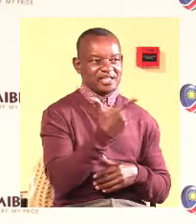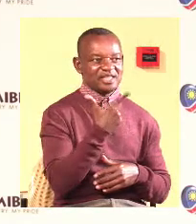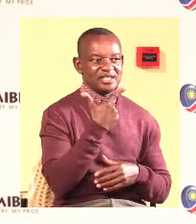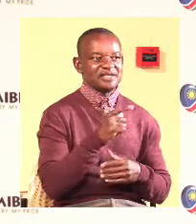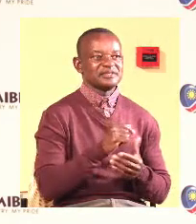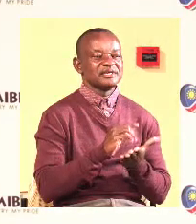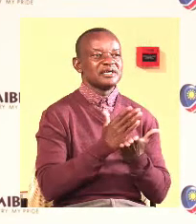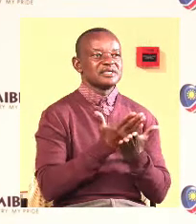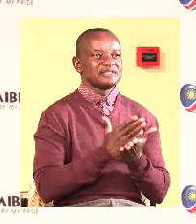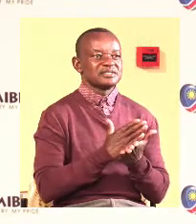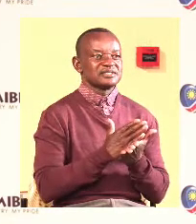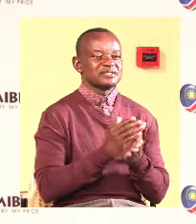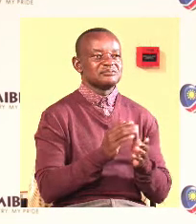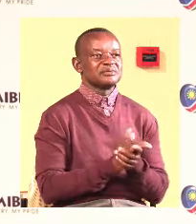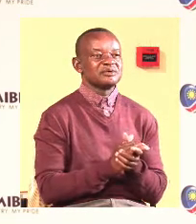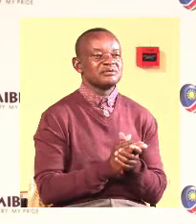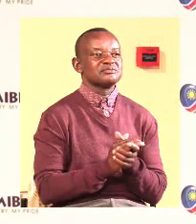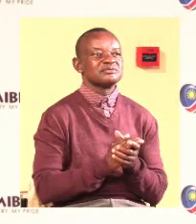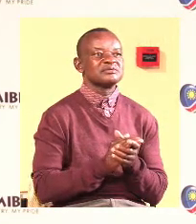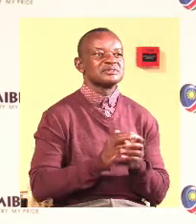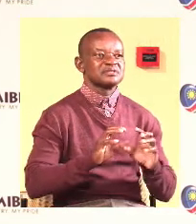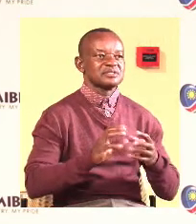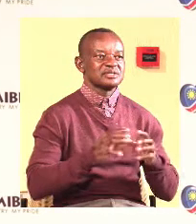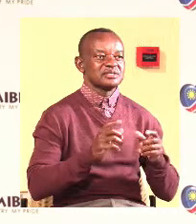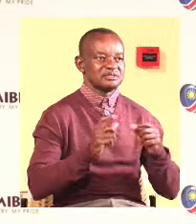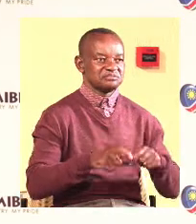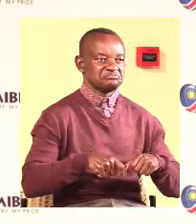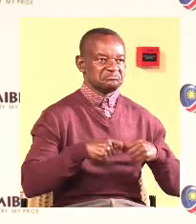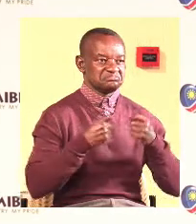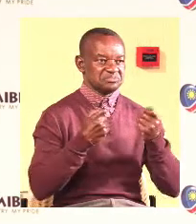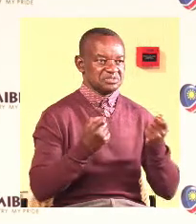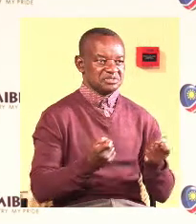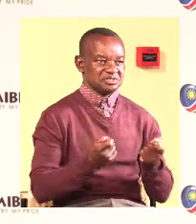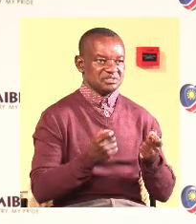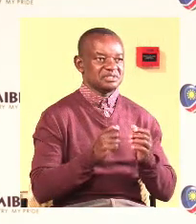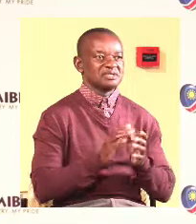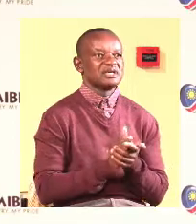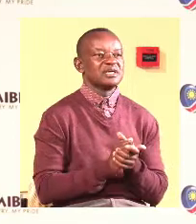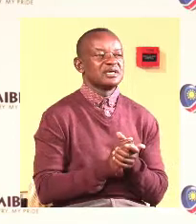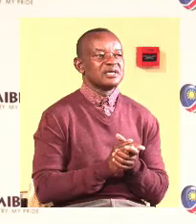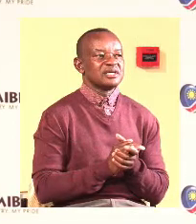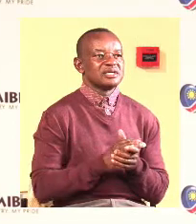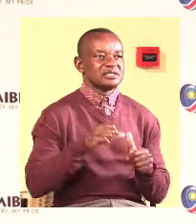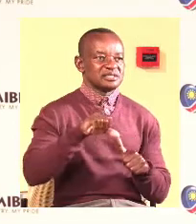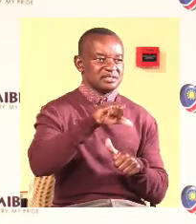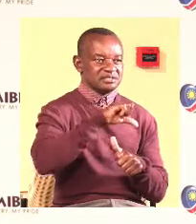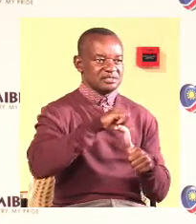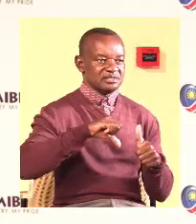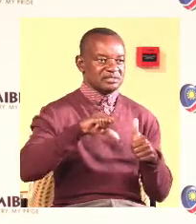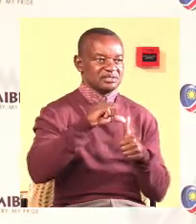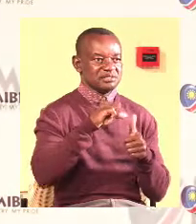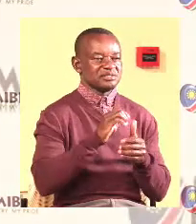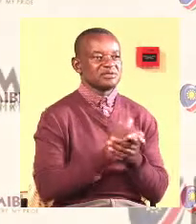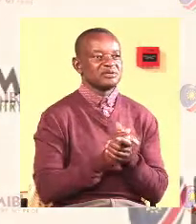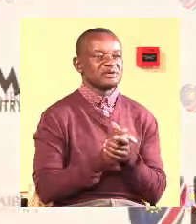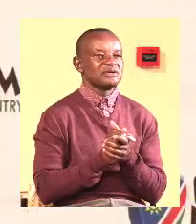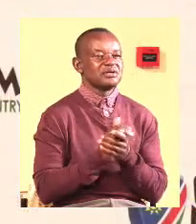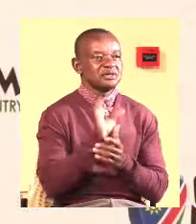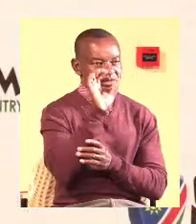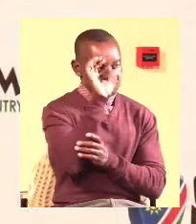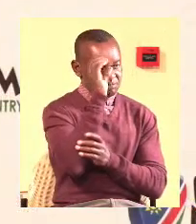streams. And of course, social media is well engaging our communities. And of course, we are